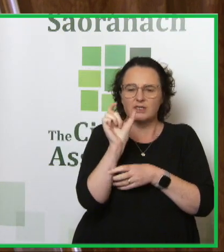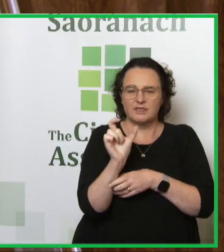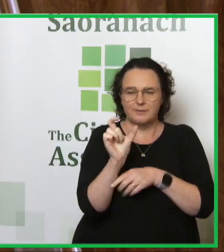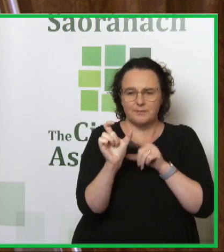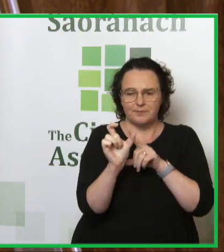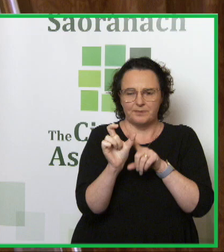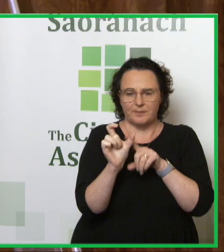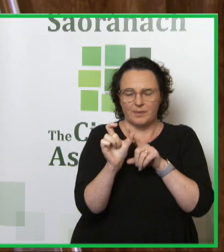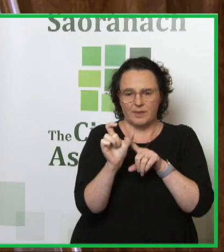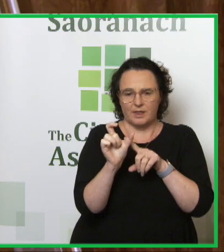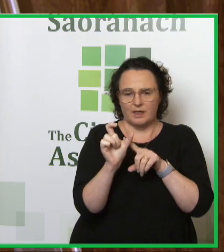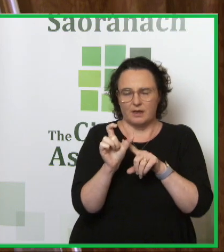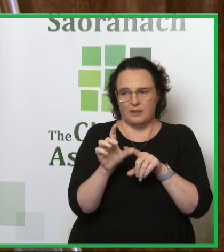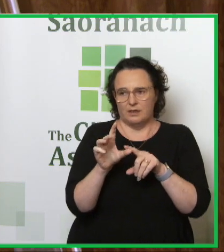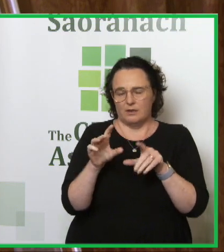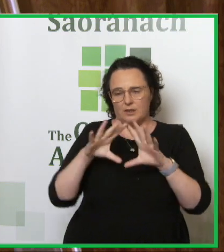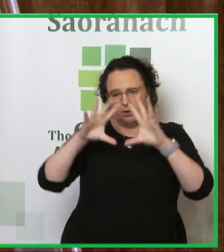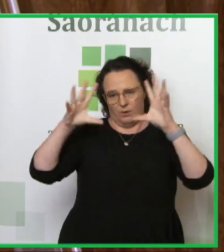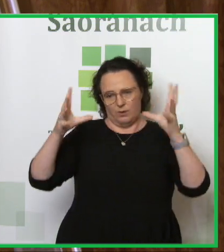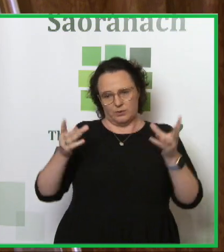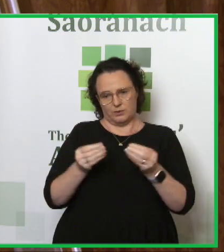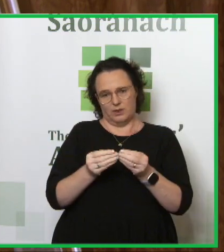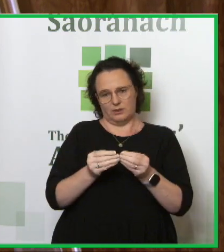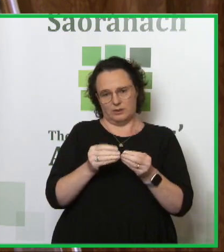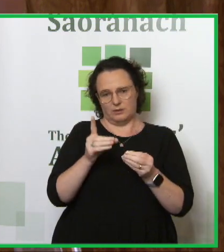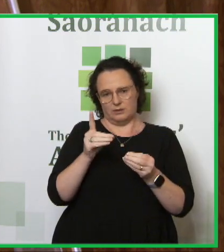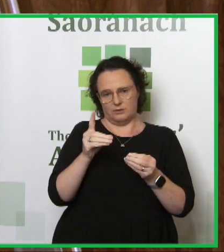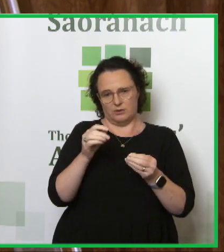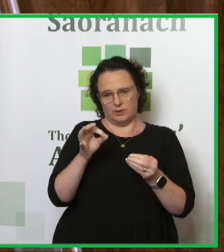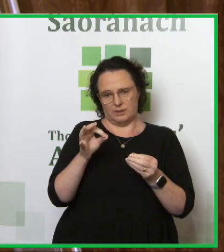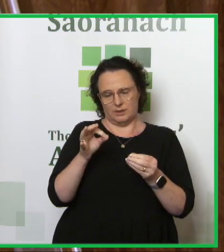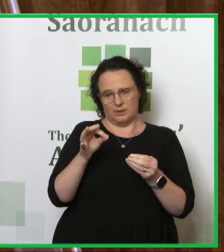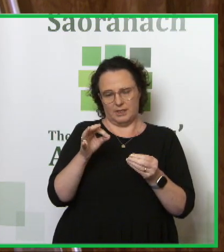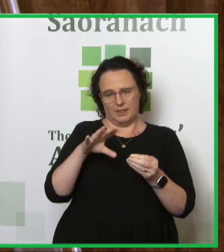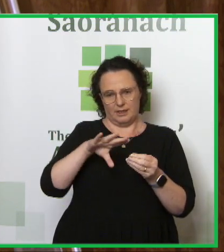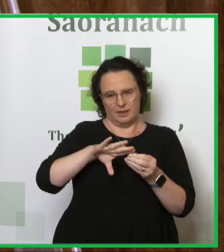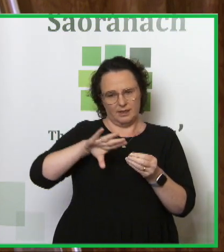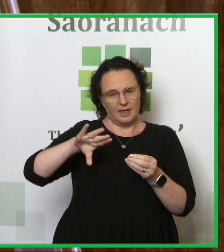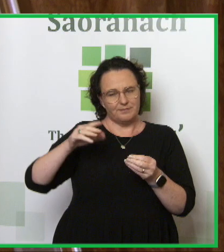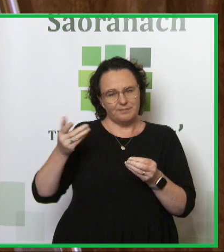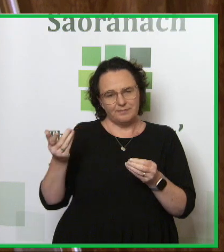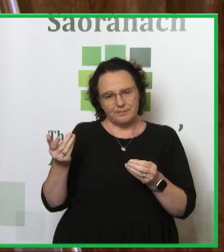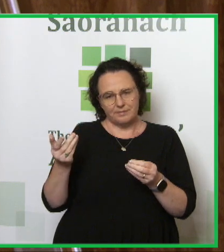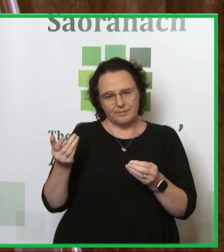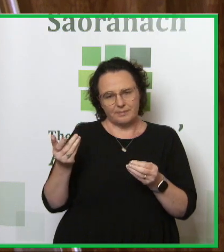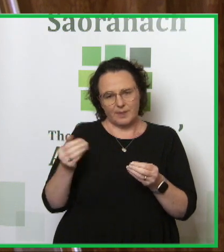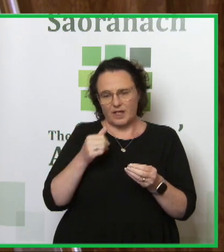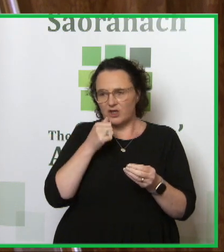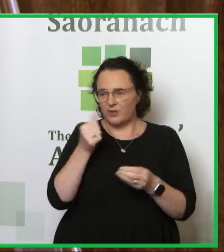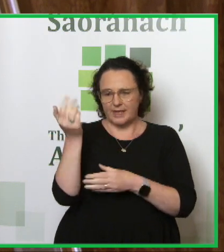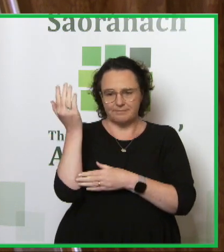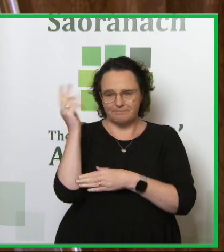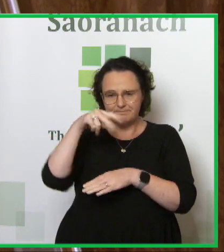a view of drugs as a whole category, and now suddenly they're being parsed out. There haven't been any